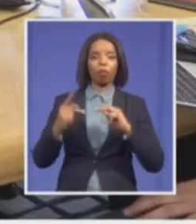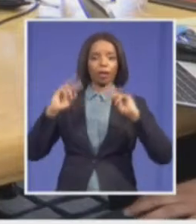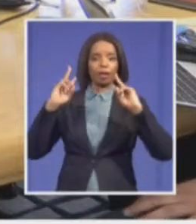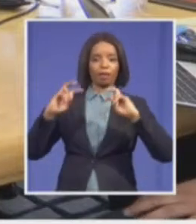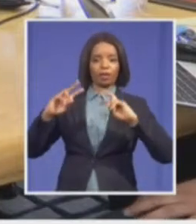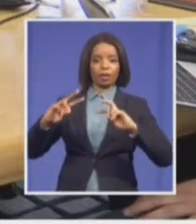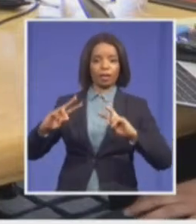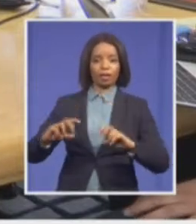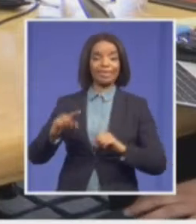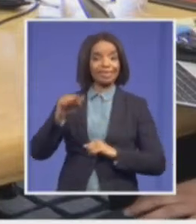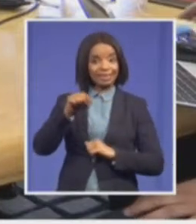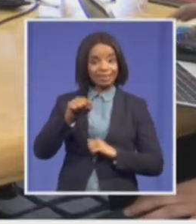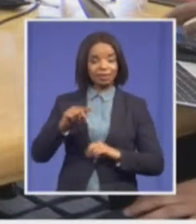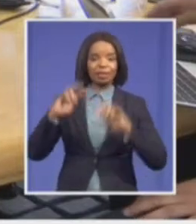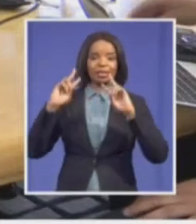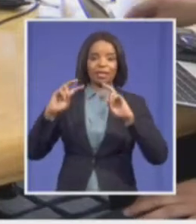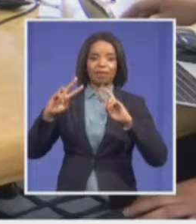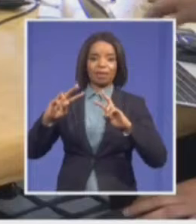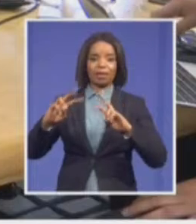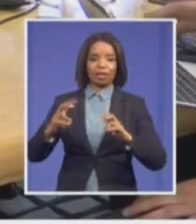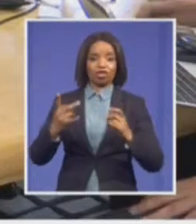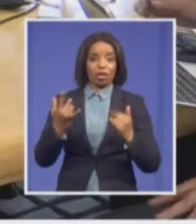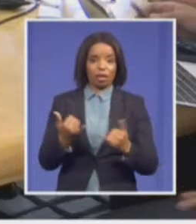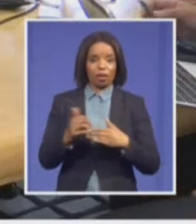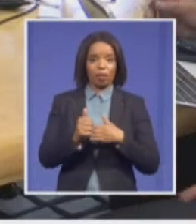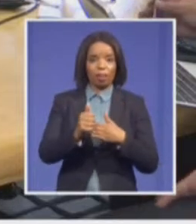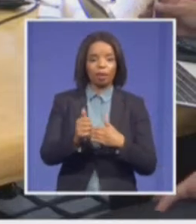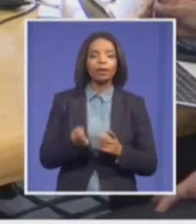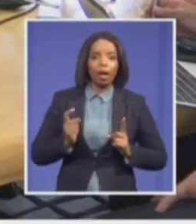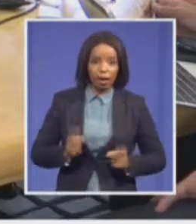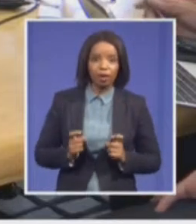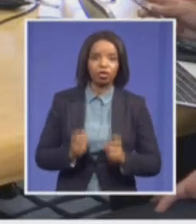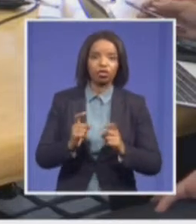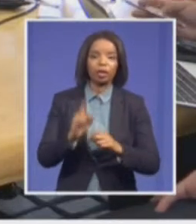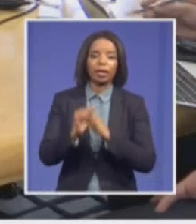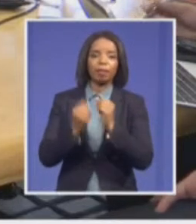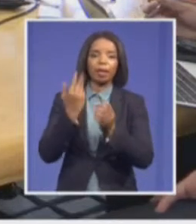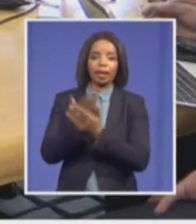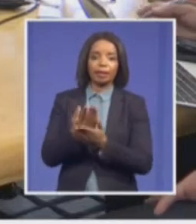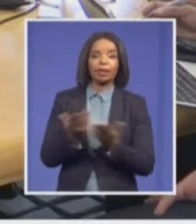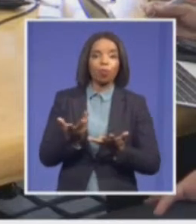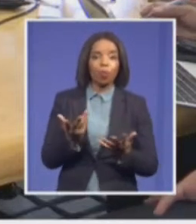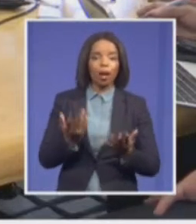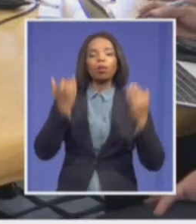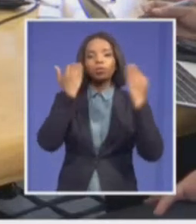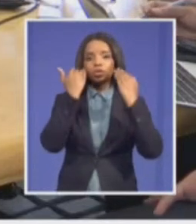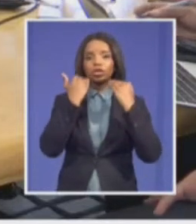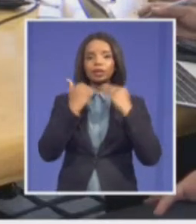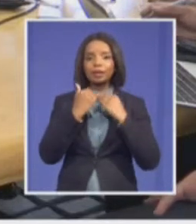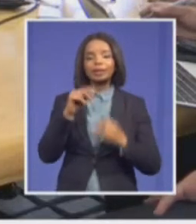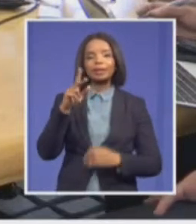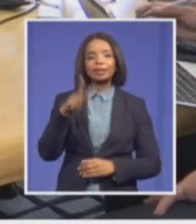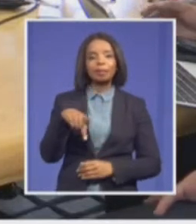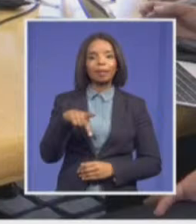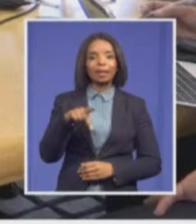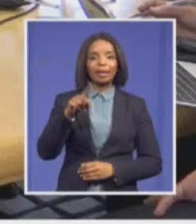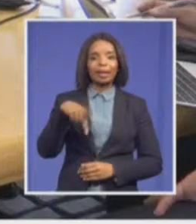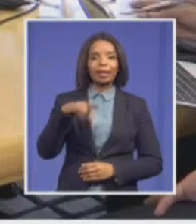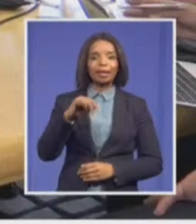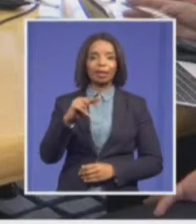urgent application before Justice Wiener, where she gives an urgent interim